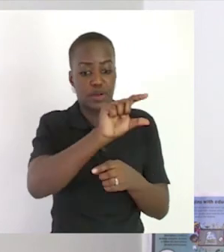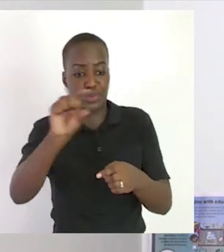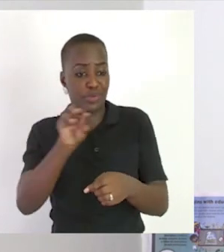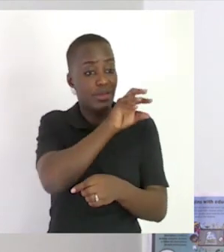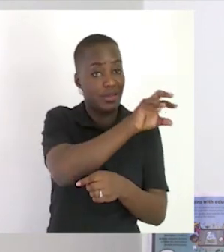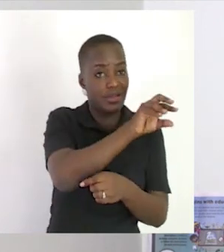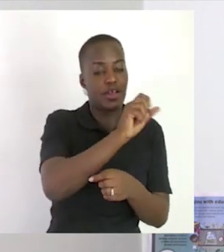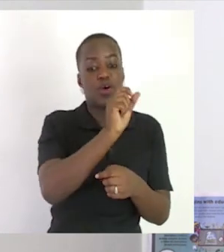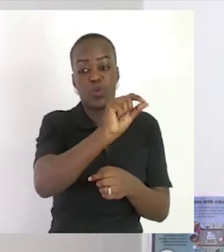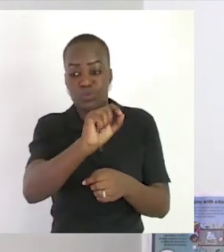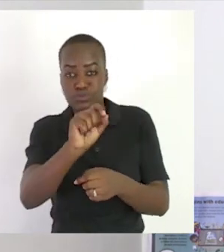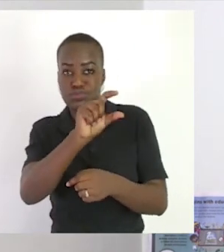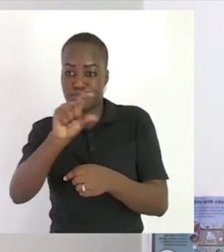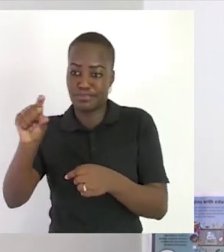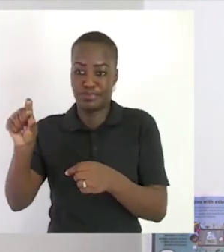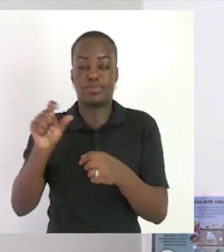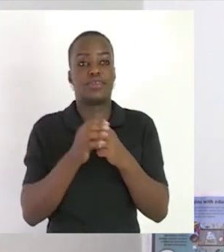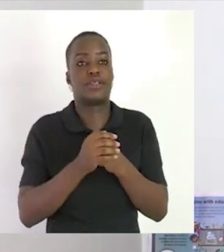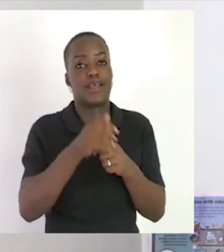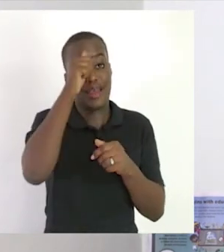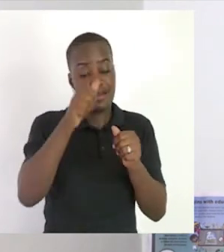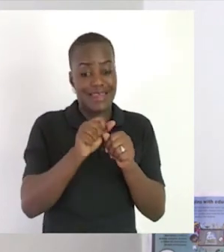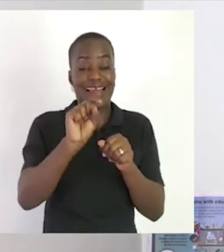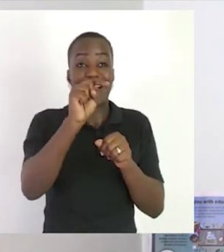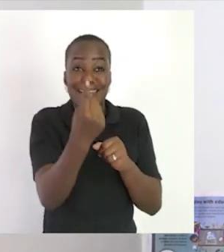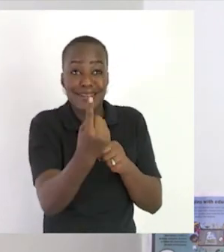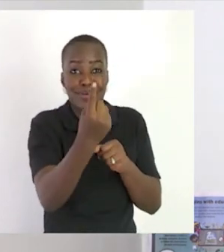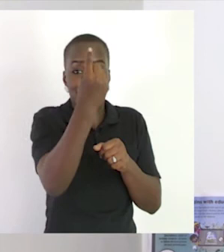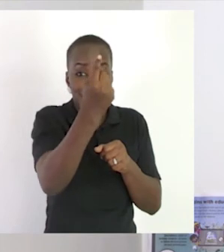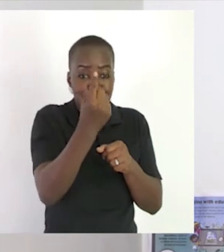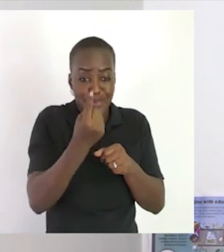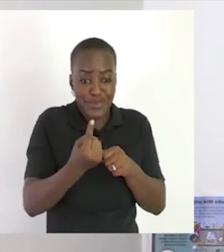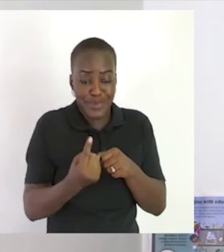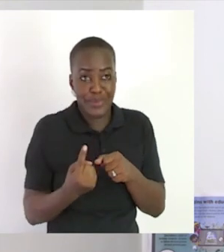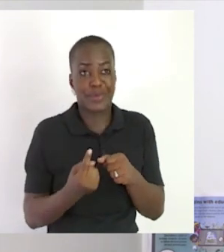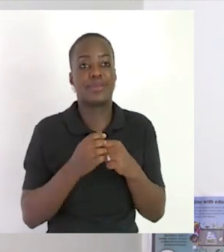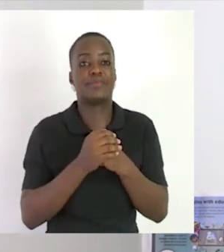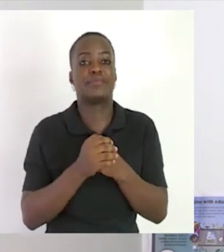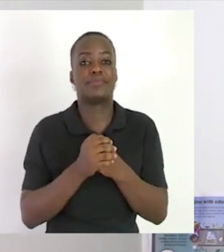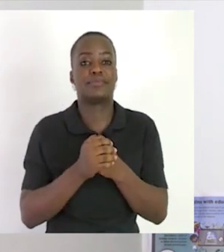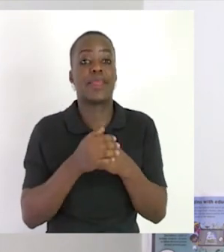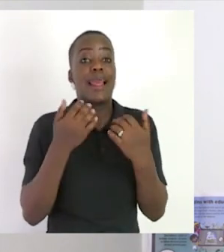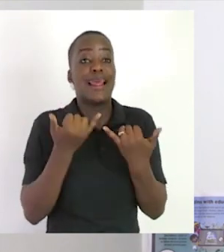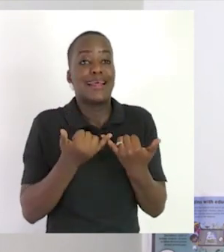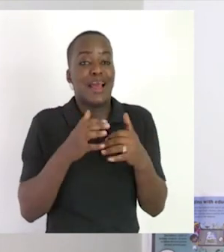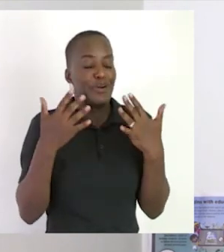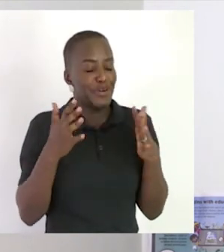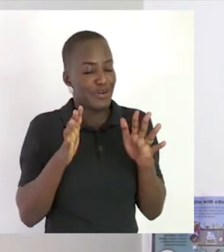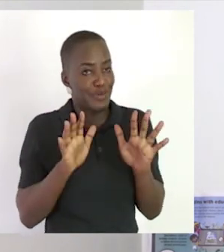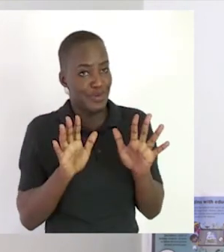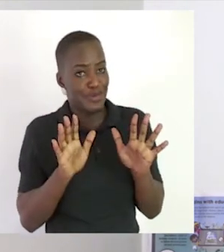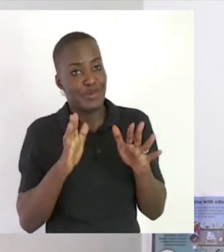across. Make sure that each letter has its own box as well. We have now come to the end of